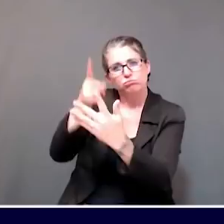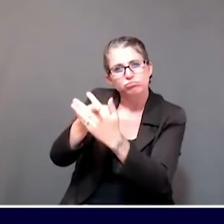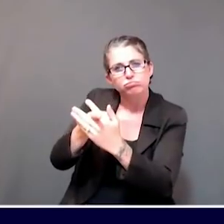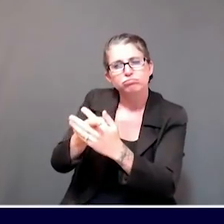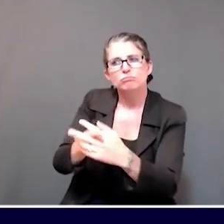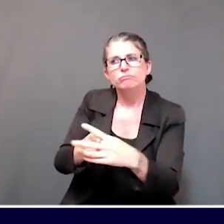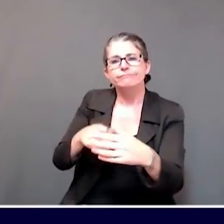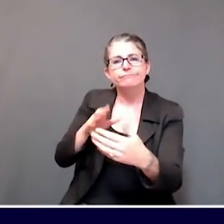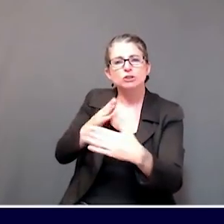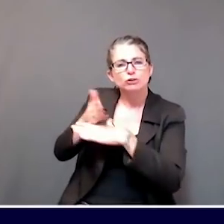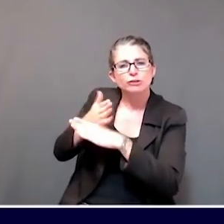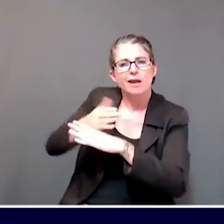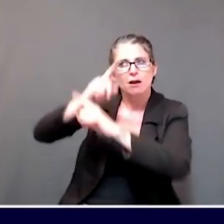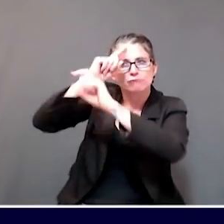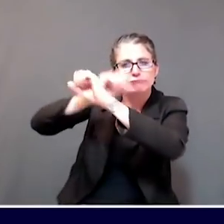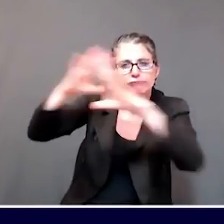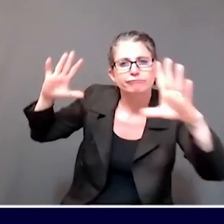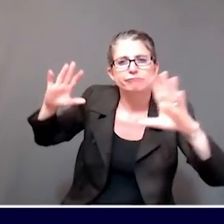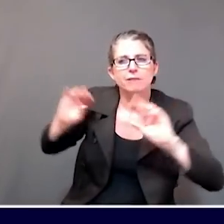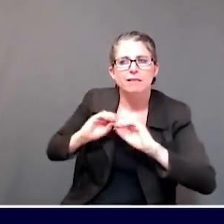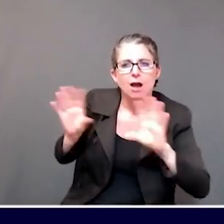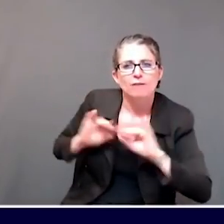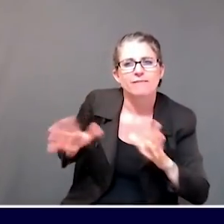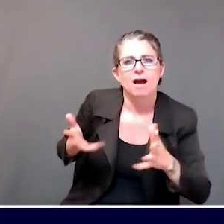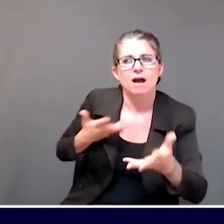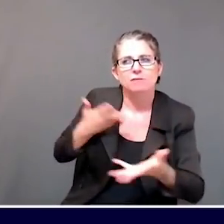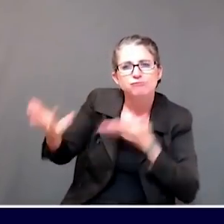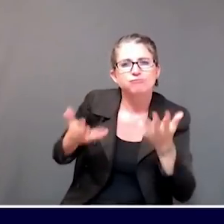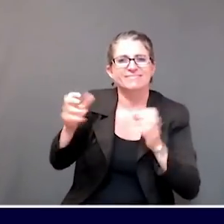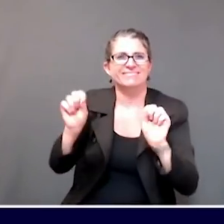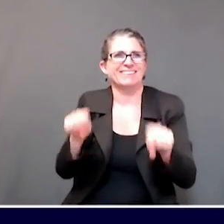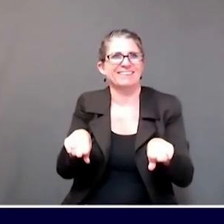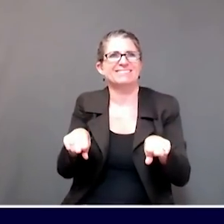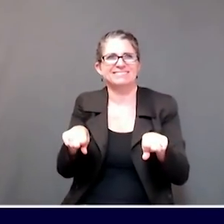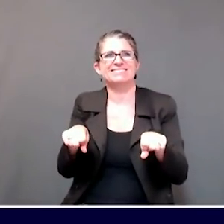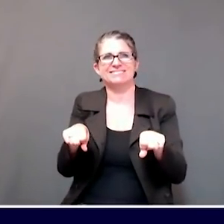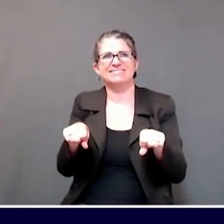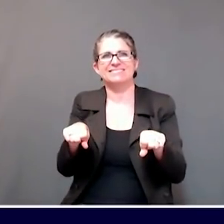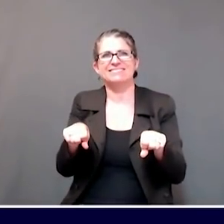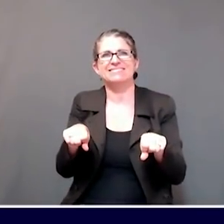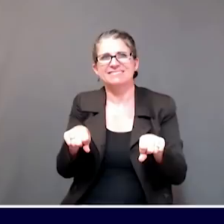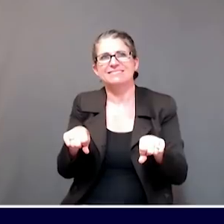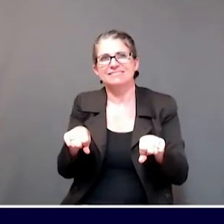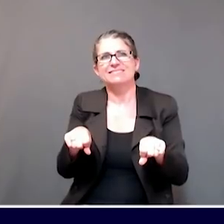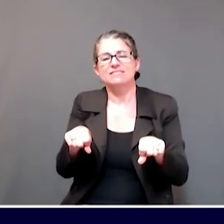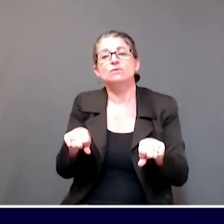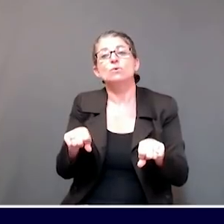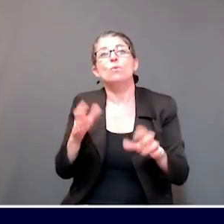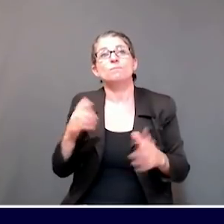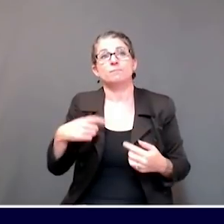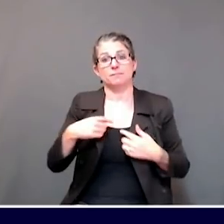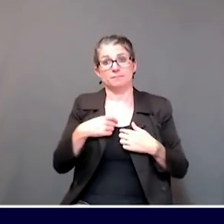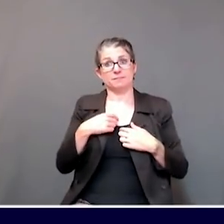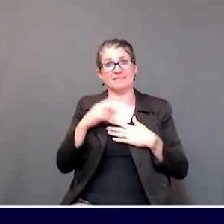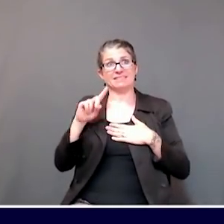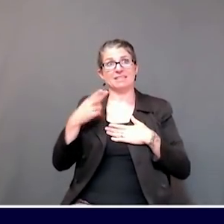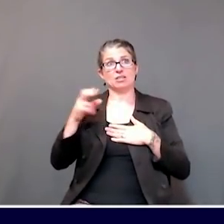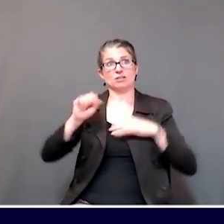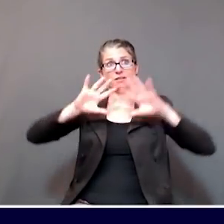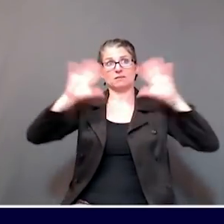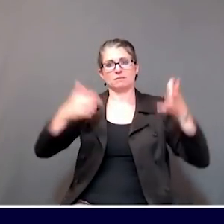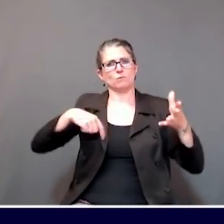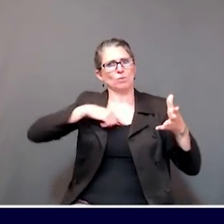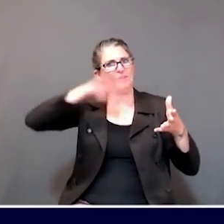effort at the department to really diversify our workforce. We recognize the fact that we really need to be broadening